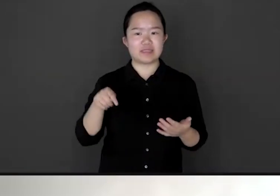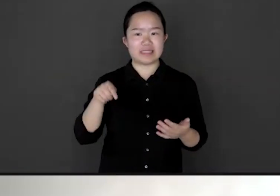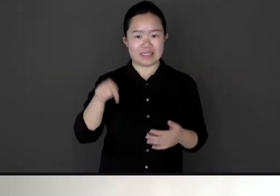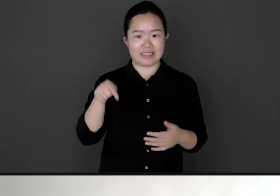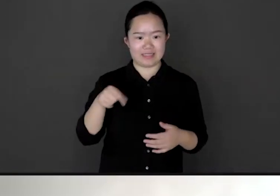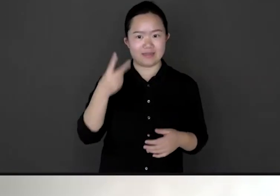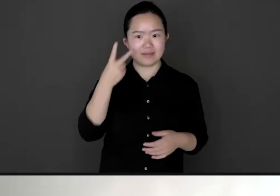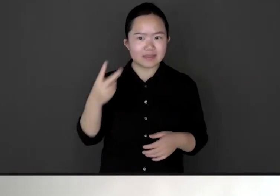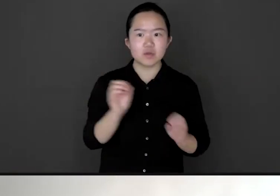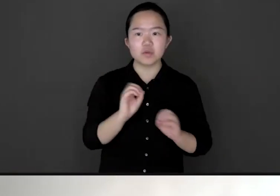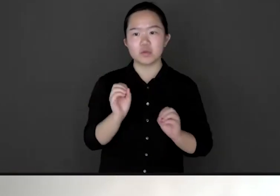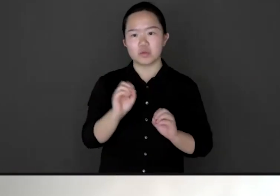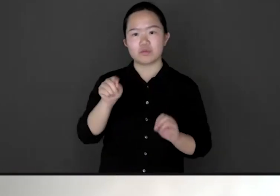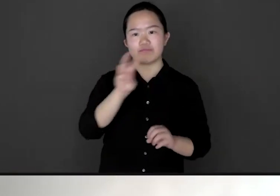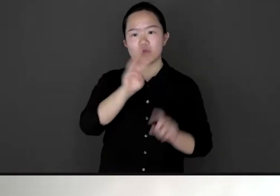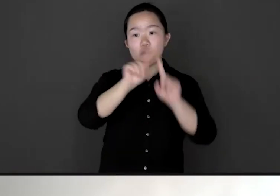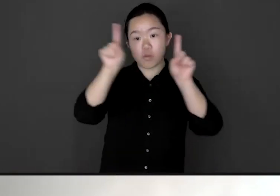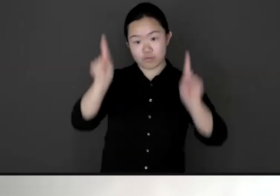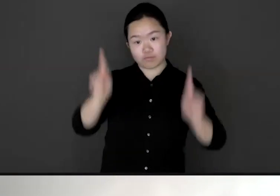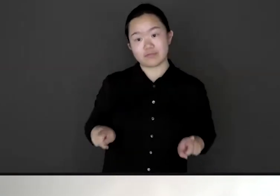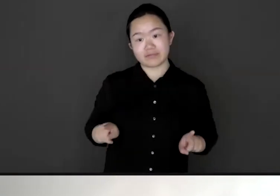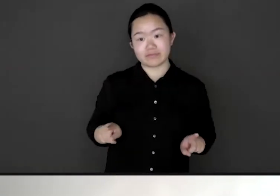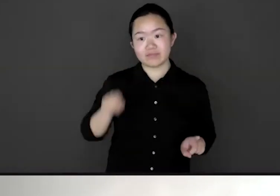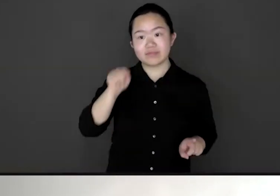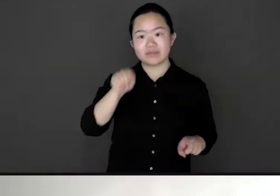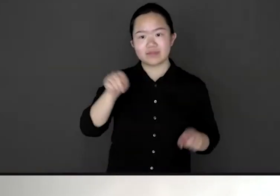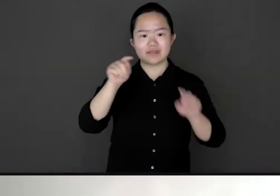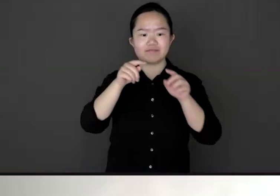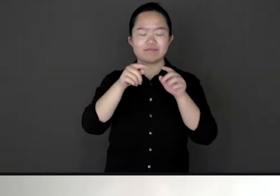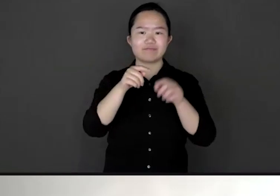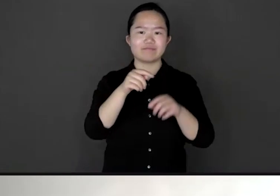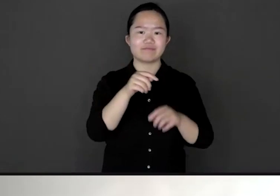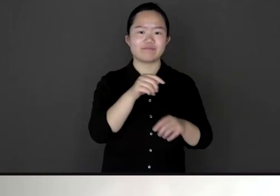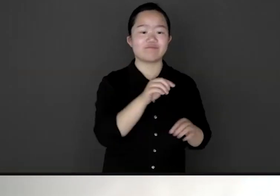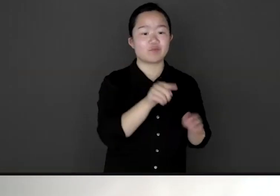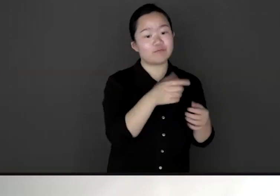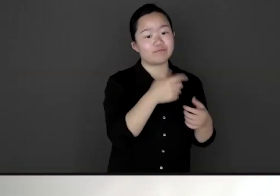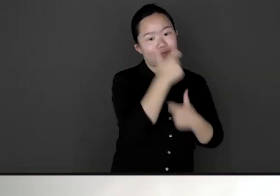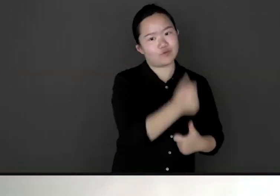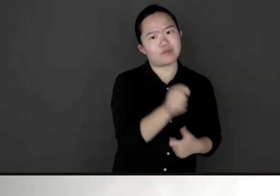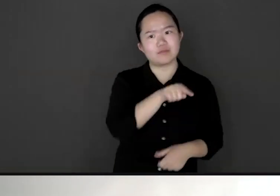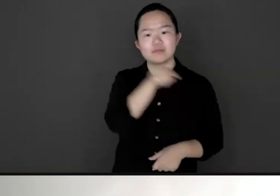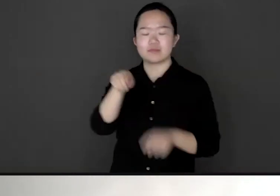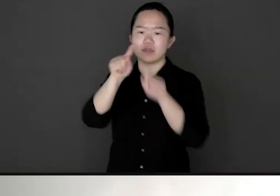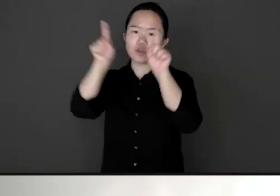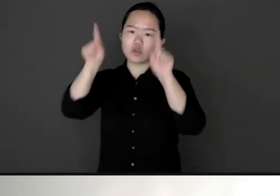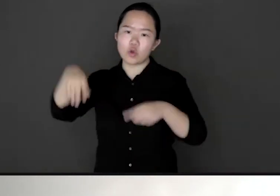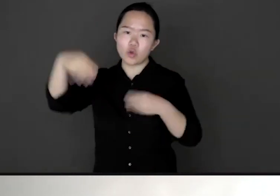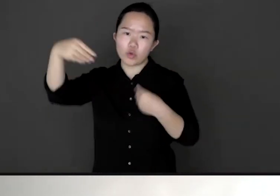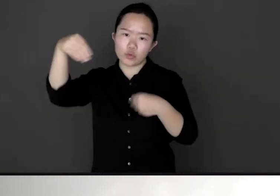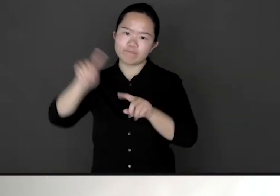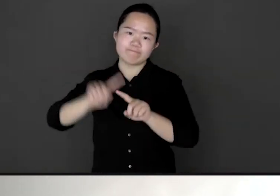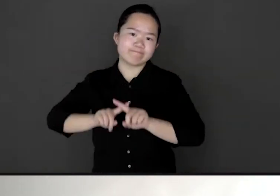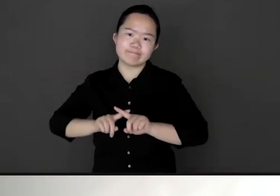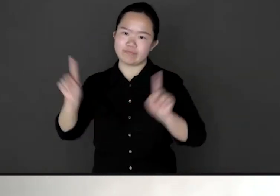my documents accessible, but I charge customers to do it. So it's a problem of training, knowledge, and the wherewithal to